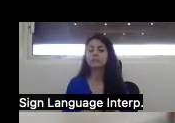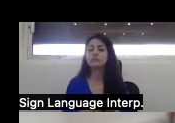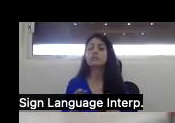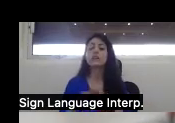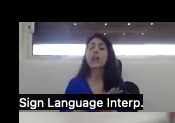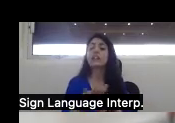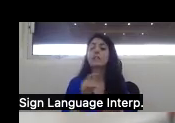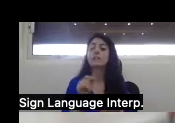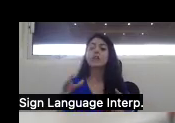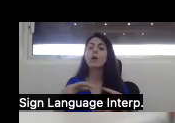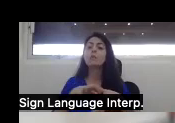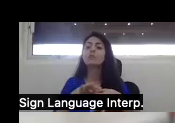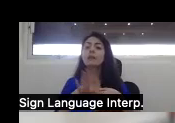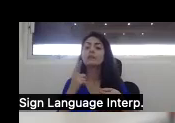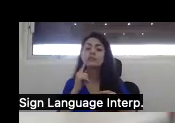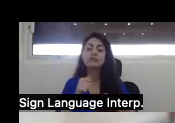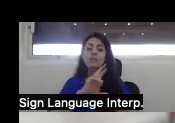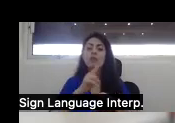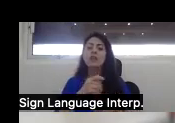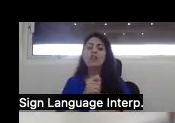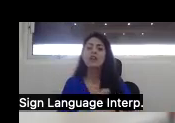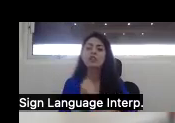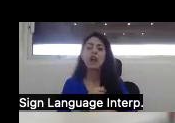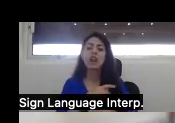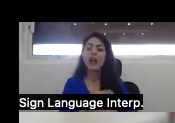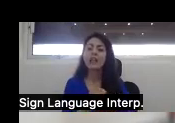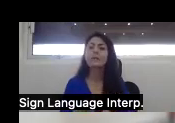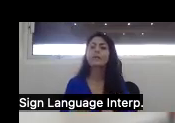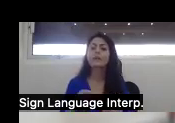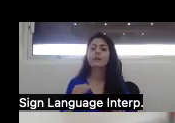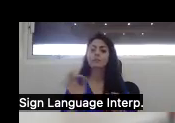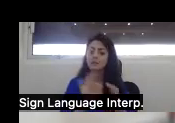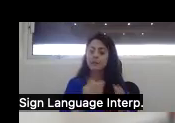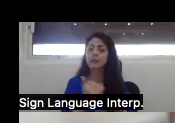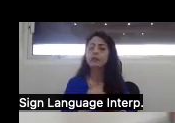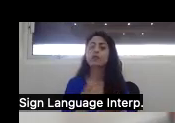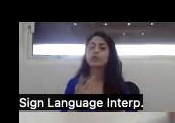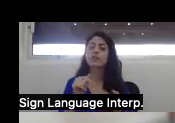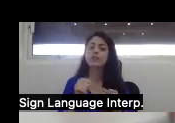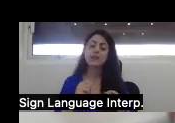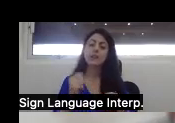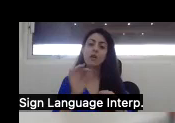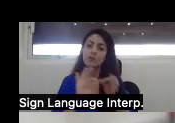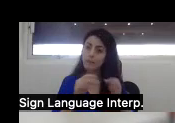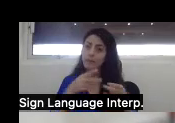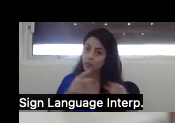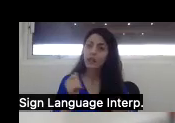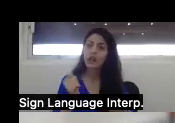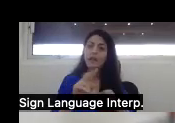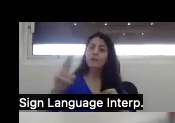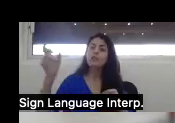are effectively providing social services. We have around 154